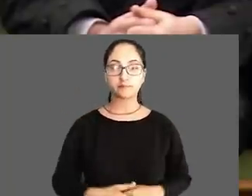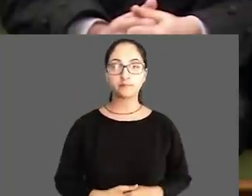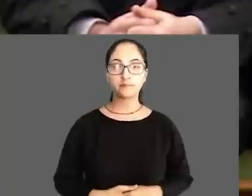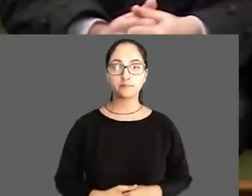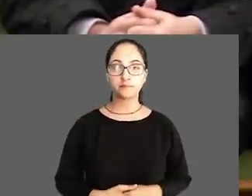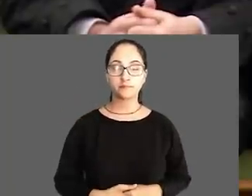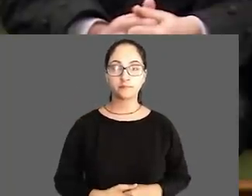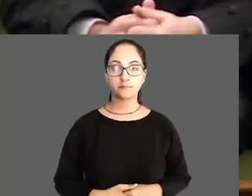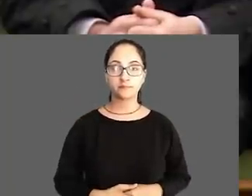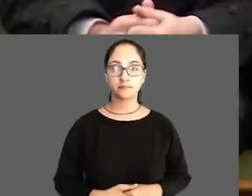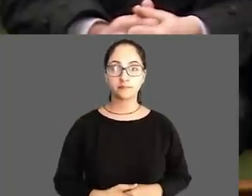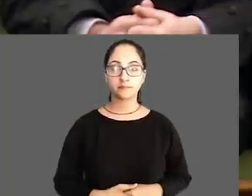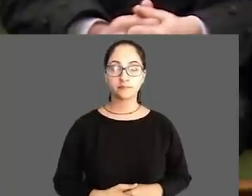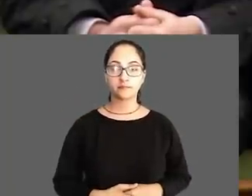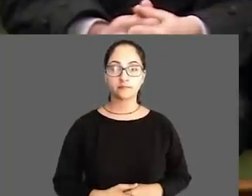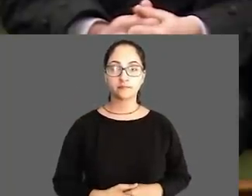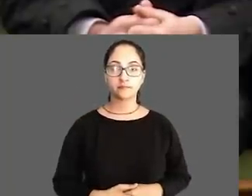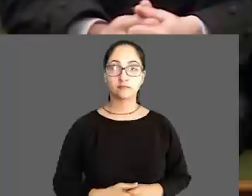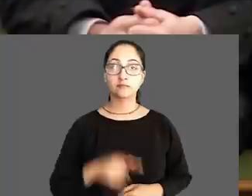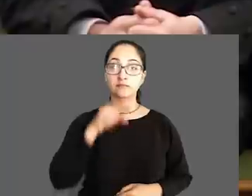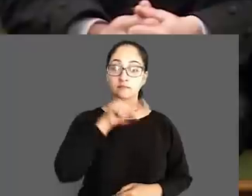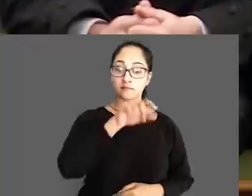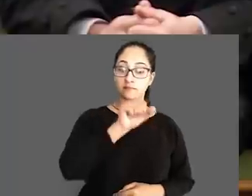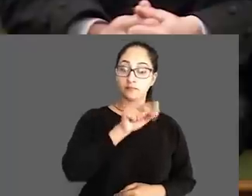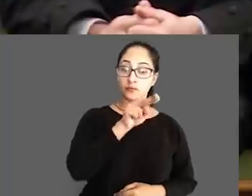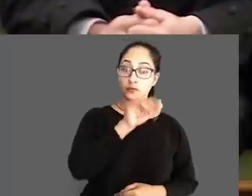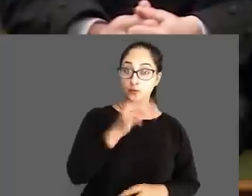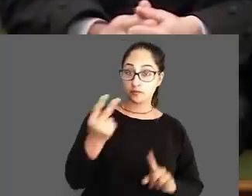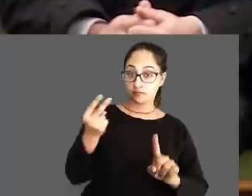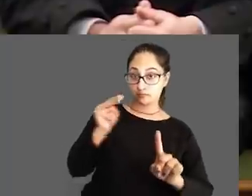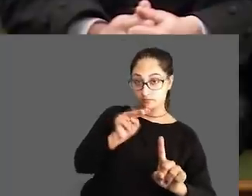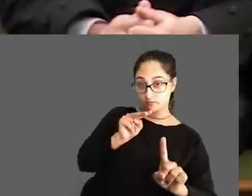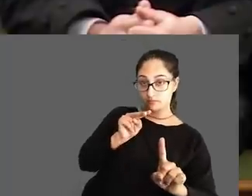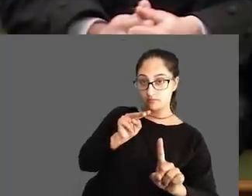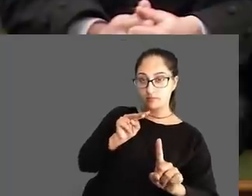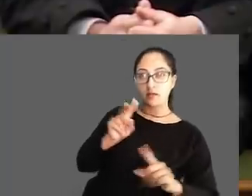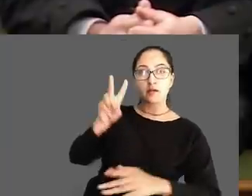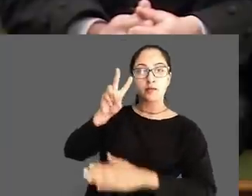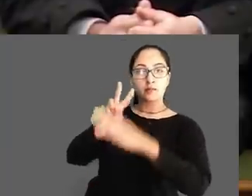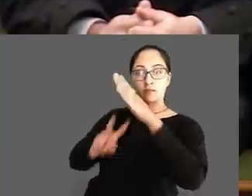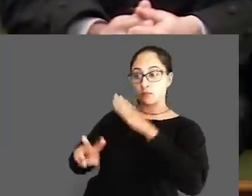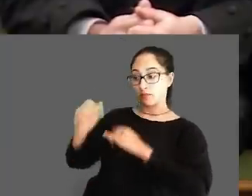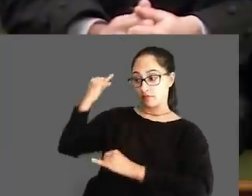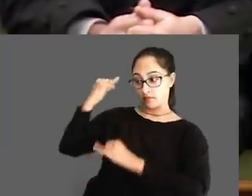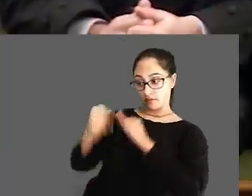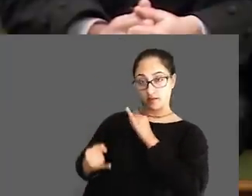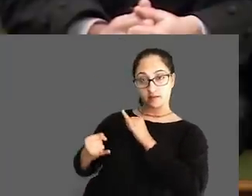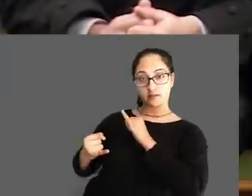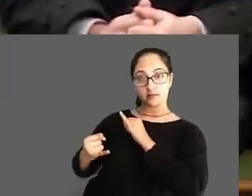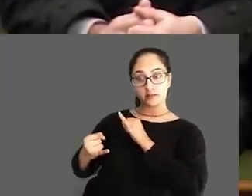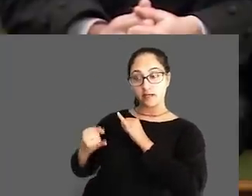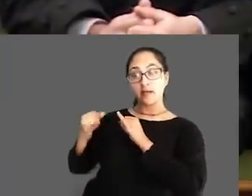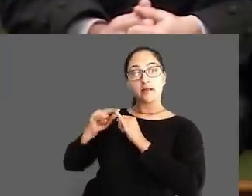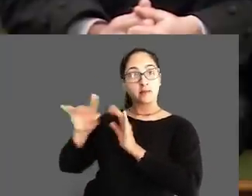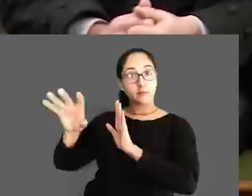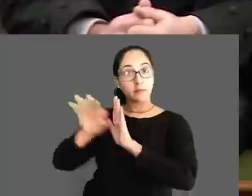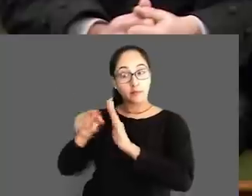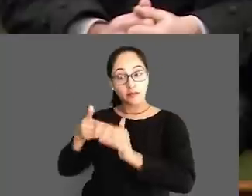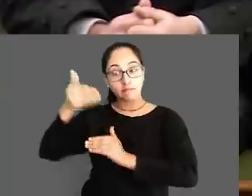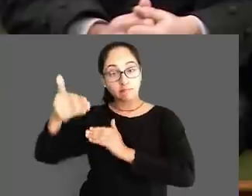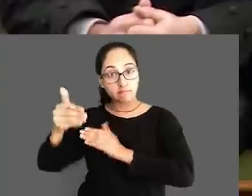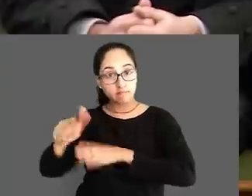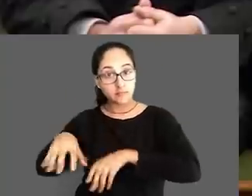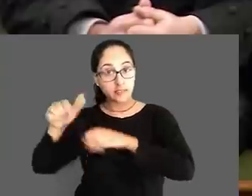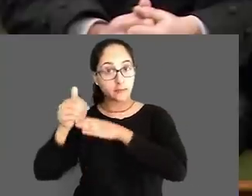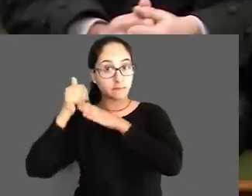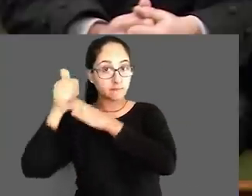The Sunni position is that the Prophet nominated no successor, and that spiritual moral authority belongs